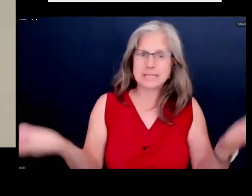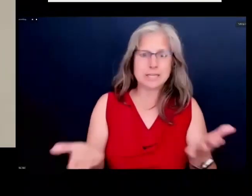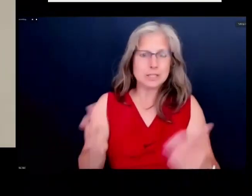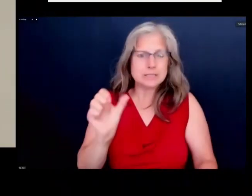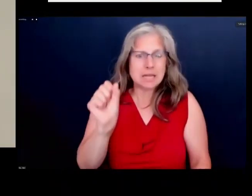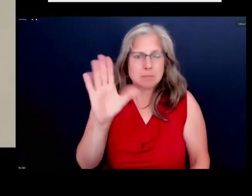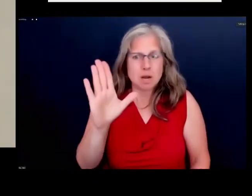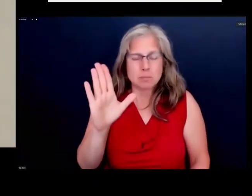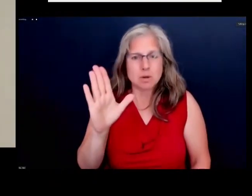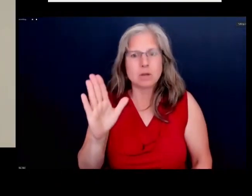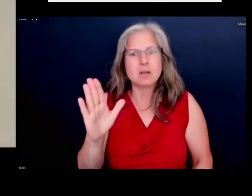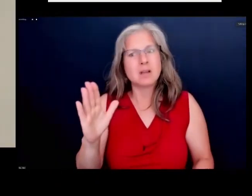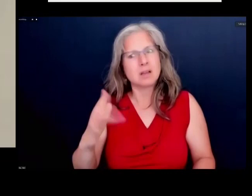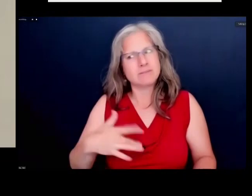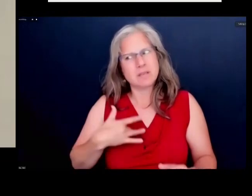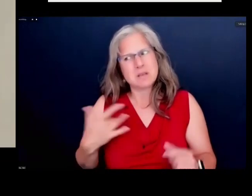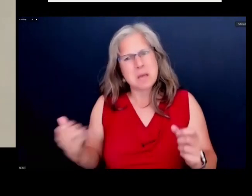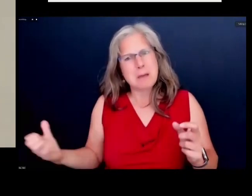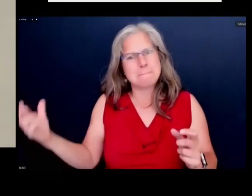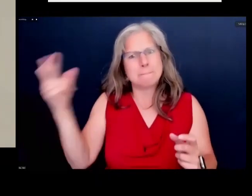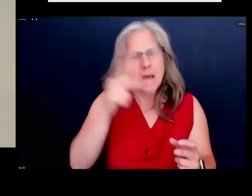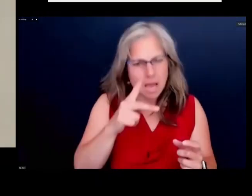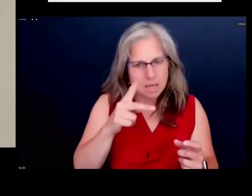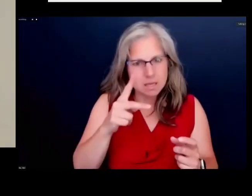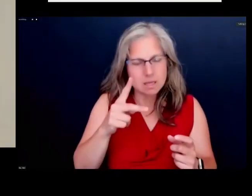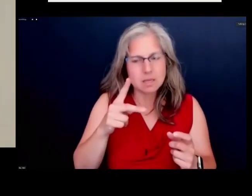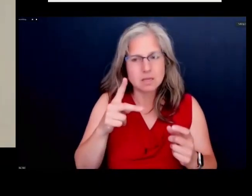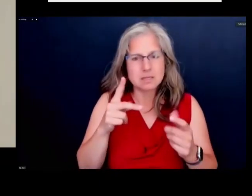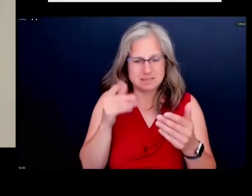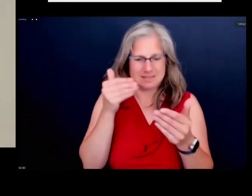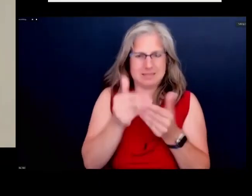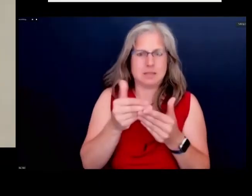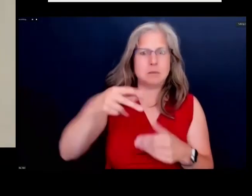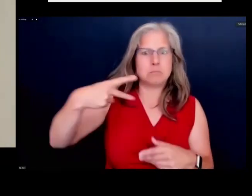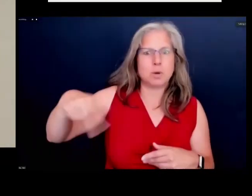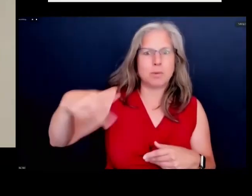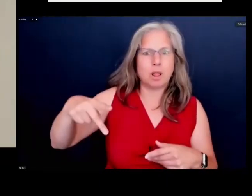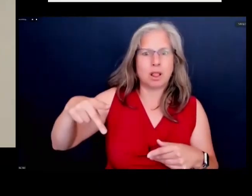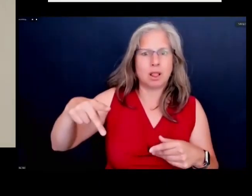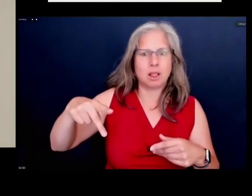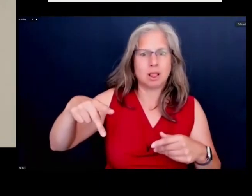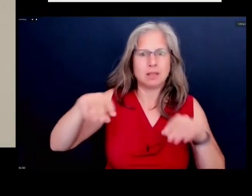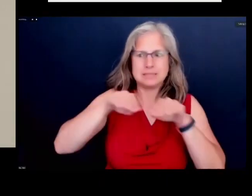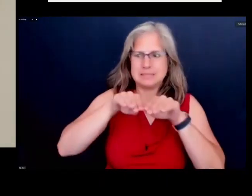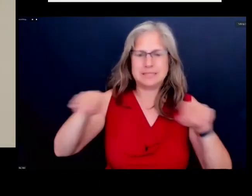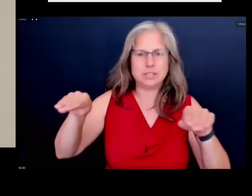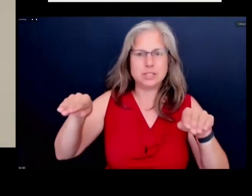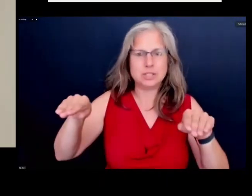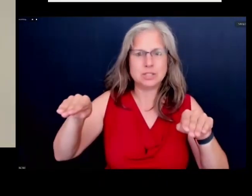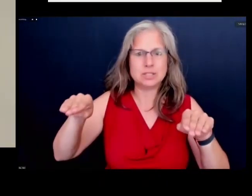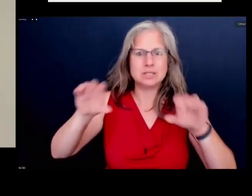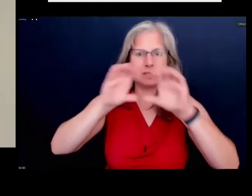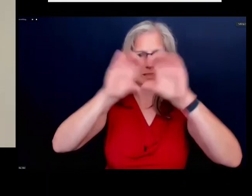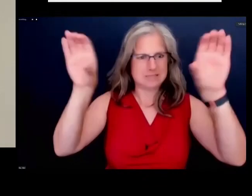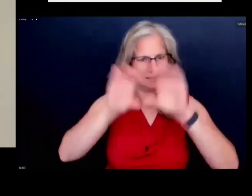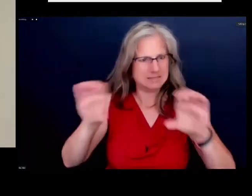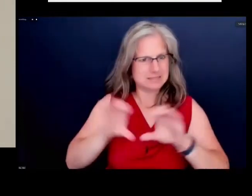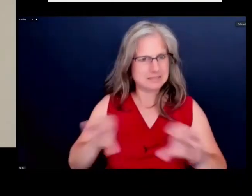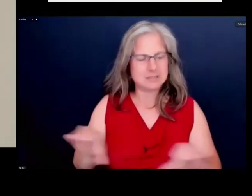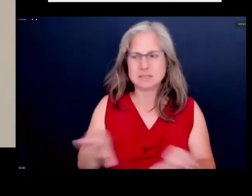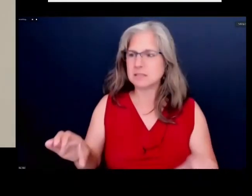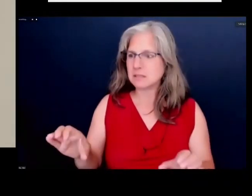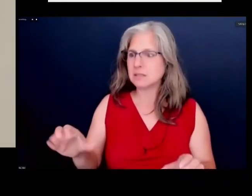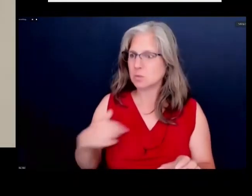We in Santa Barbara County are now back at the brink of the purple tier and experiencing widespread community